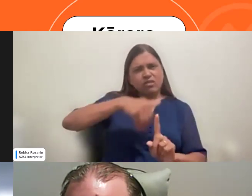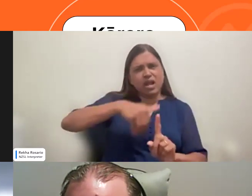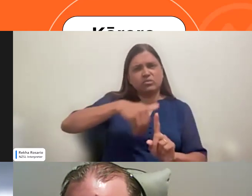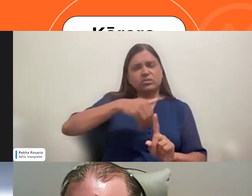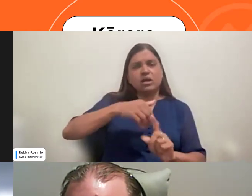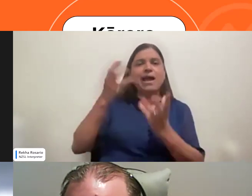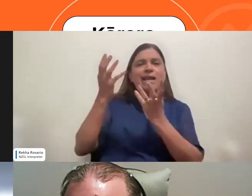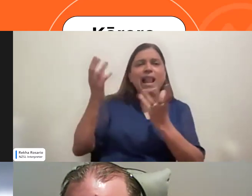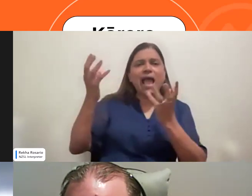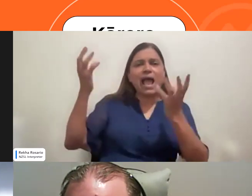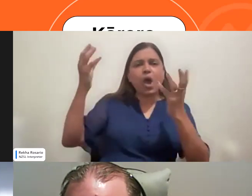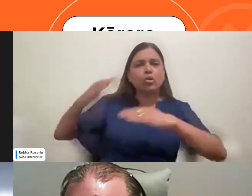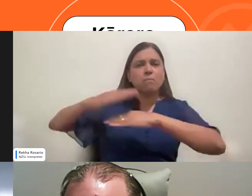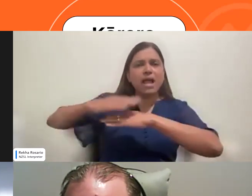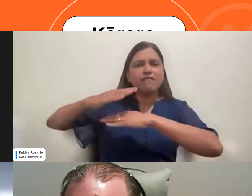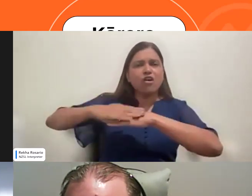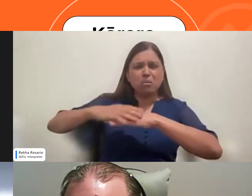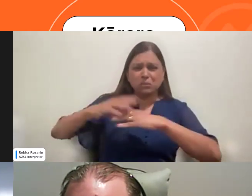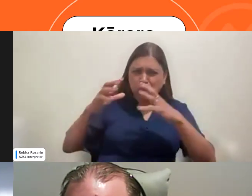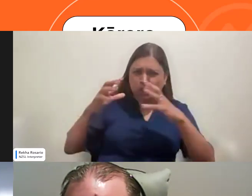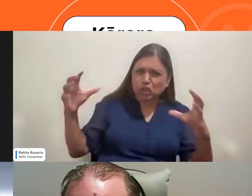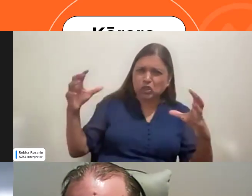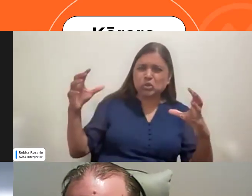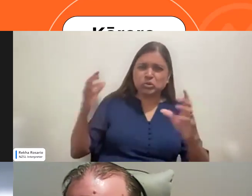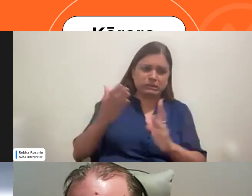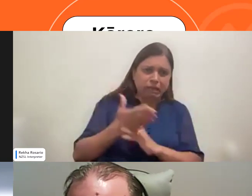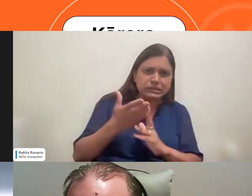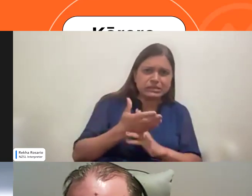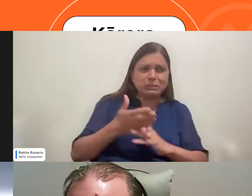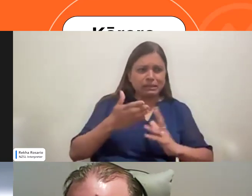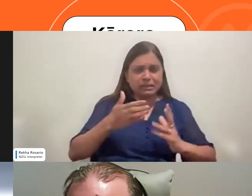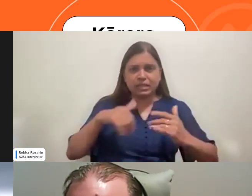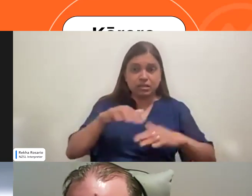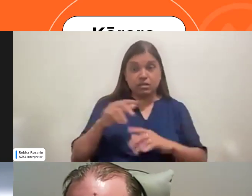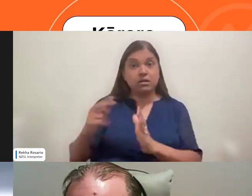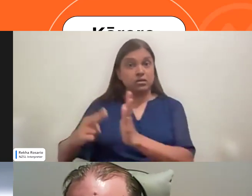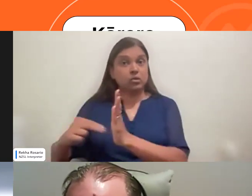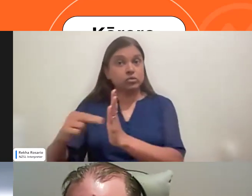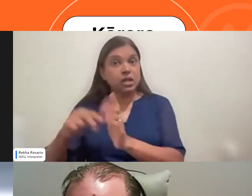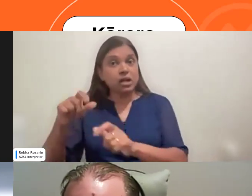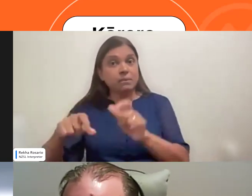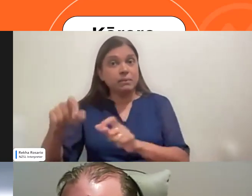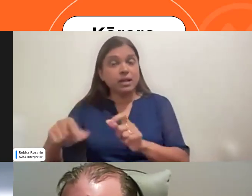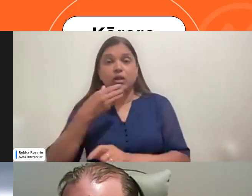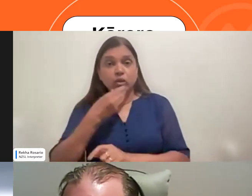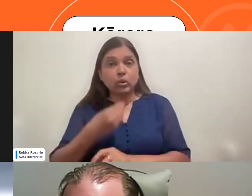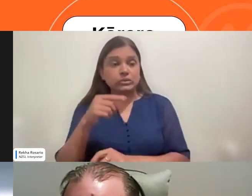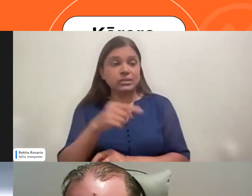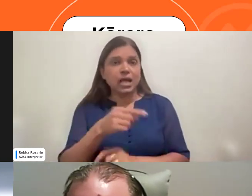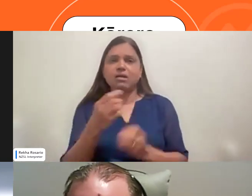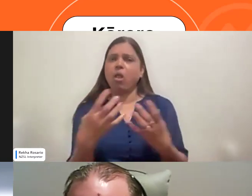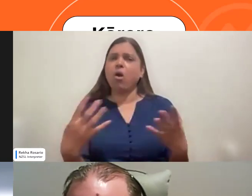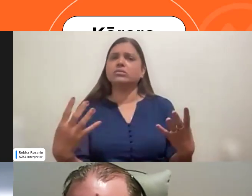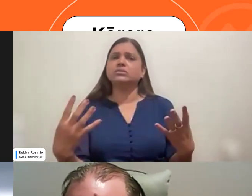used by many people and continues to be used by more people here in Aotearoa, New Zealand, as we are growing